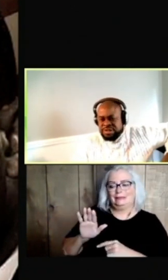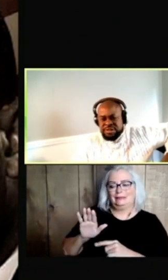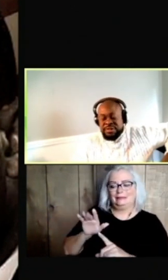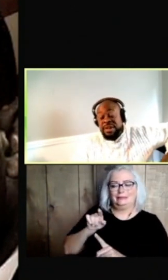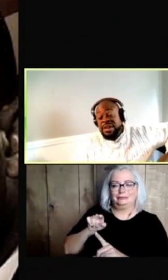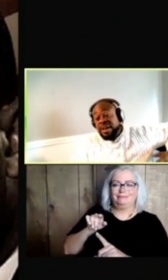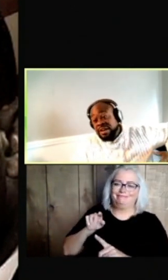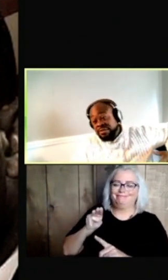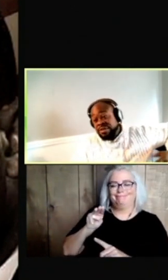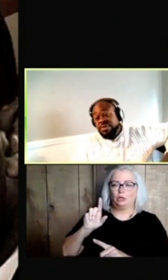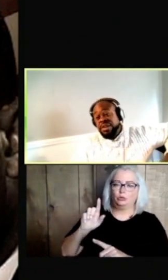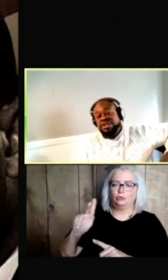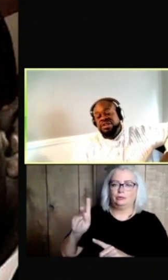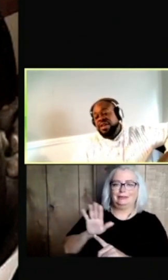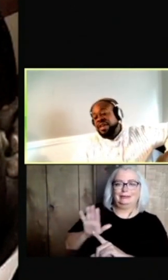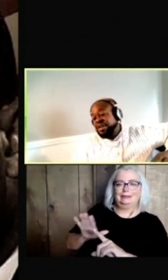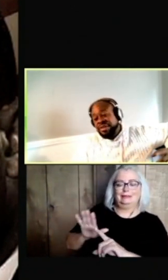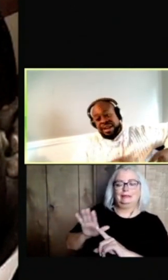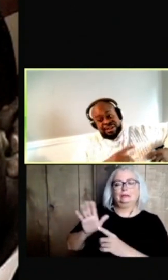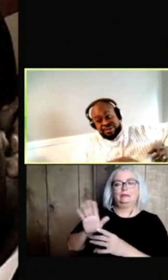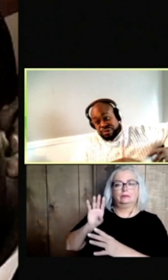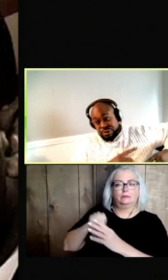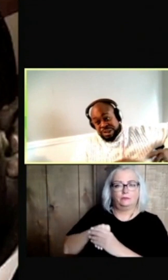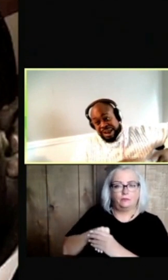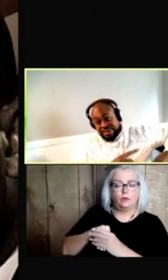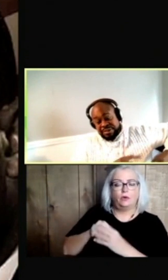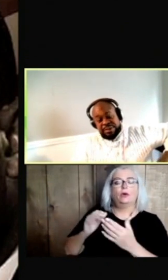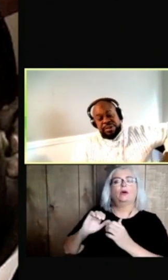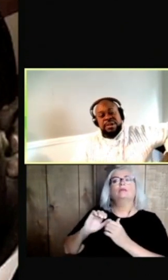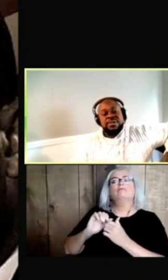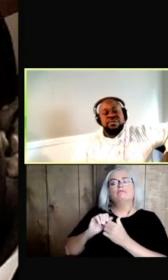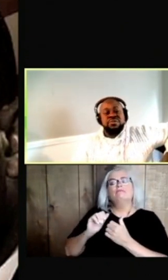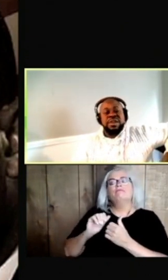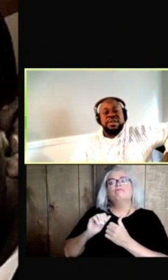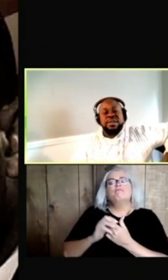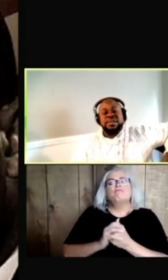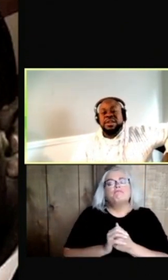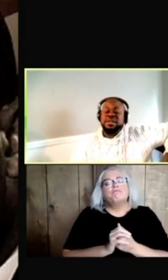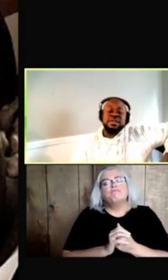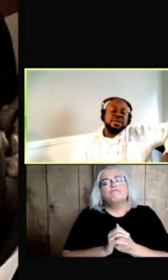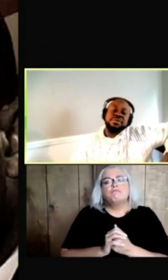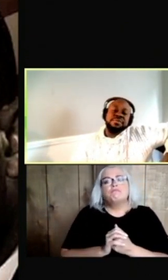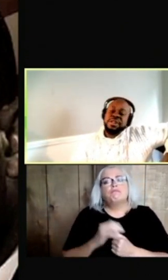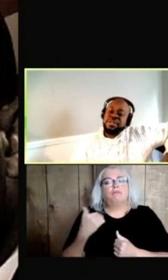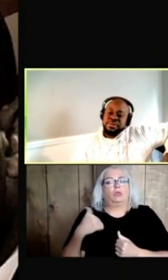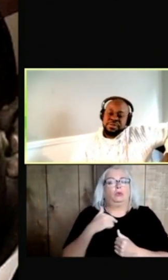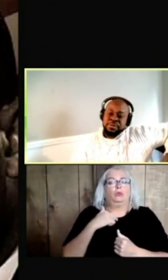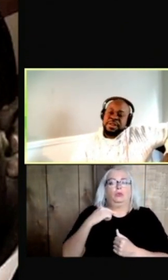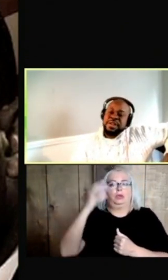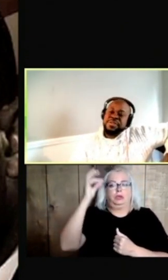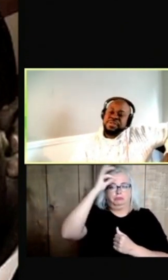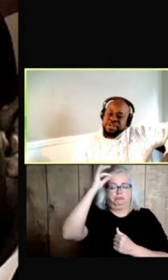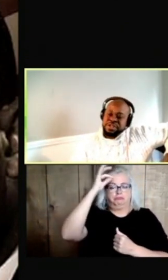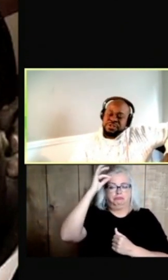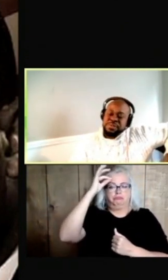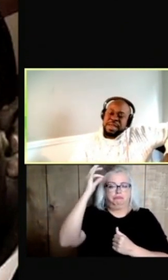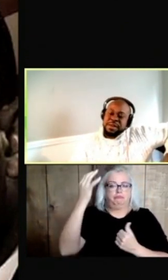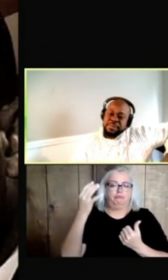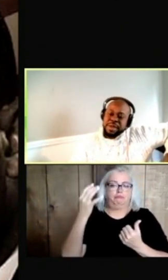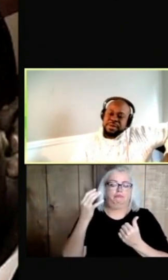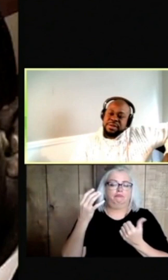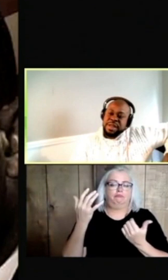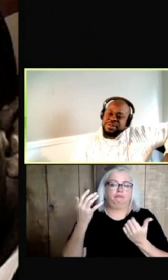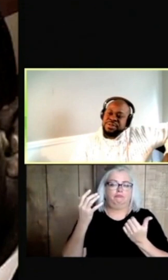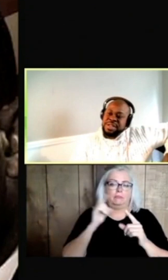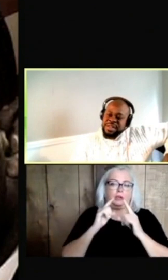race relations and race relations as they relate to social class, we didn't know that there was a great conversation to be